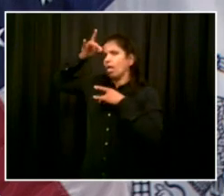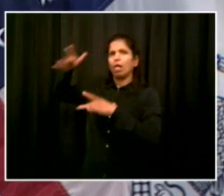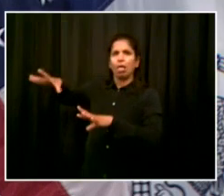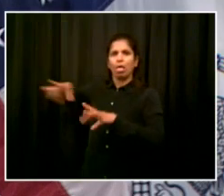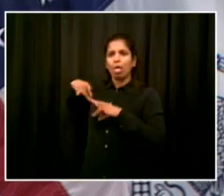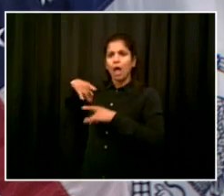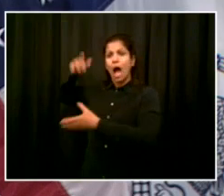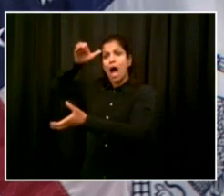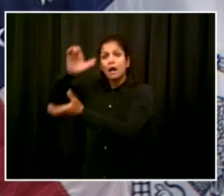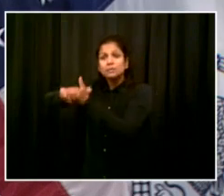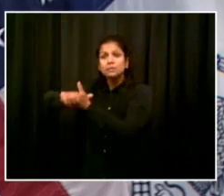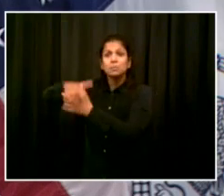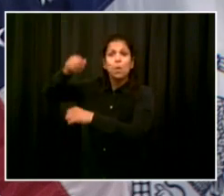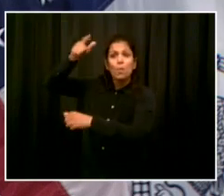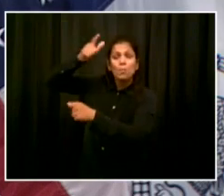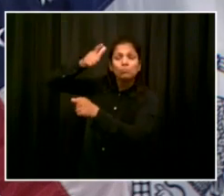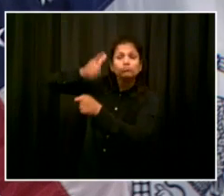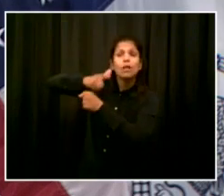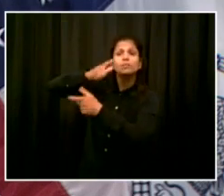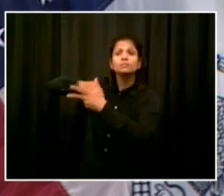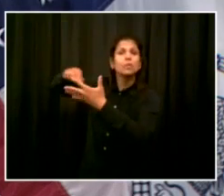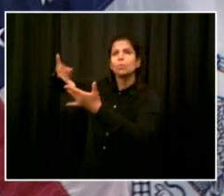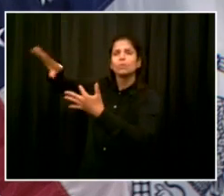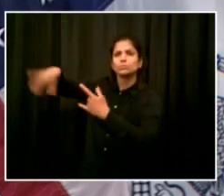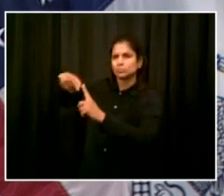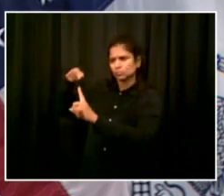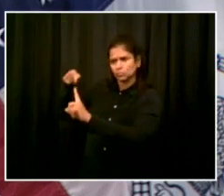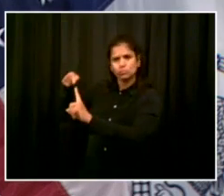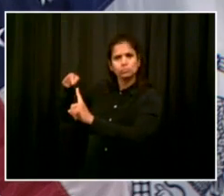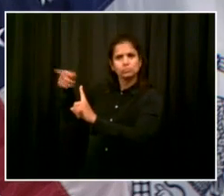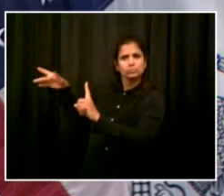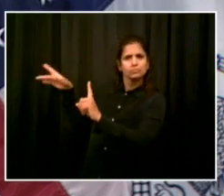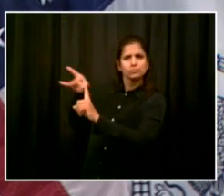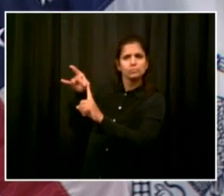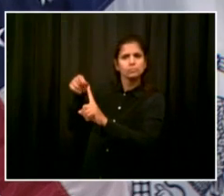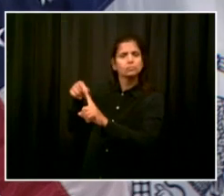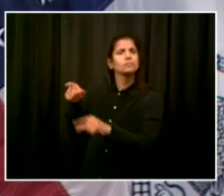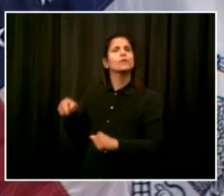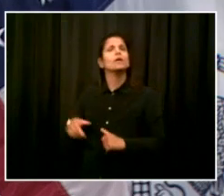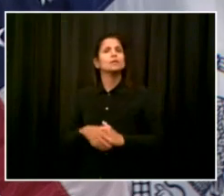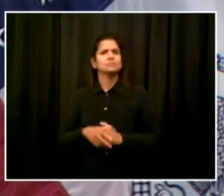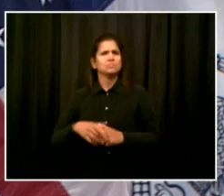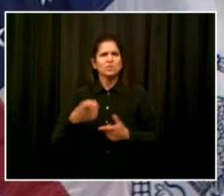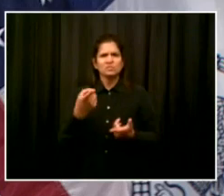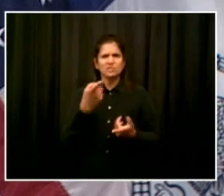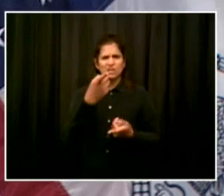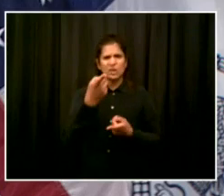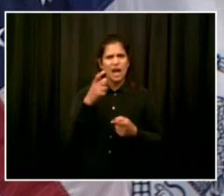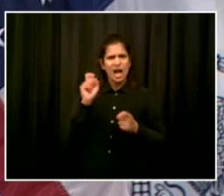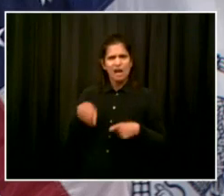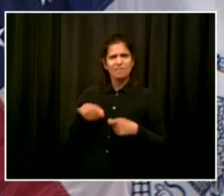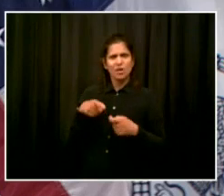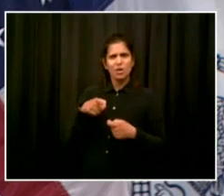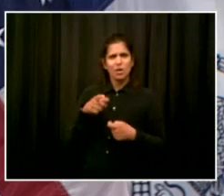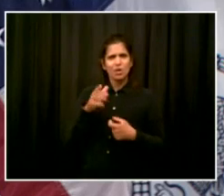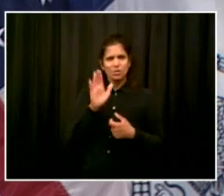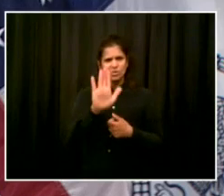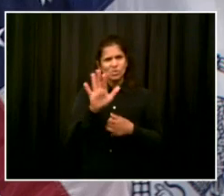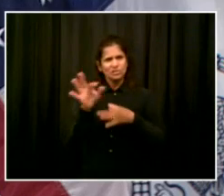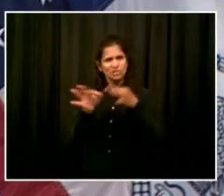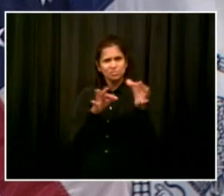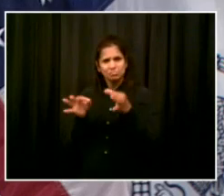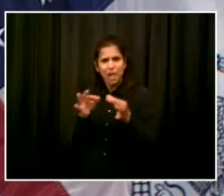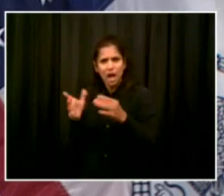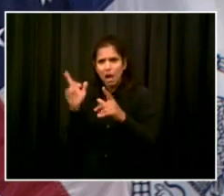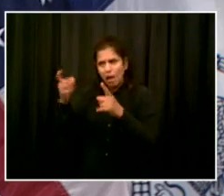educators' lives? We want to know, in those cases, the specifics and want to be respectful, but it's all case by case.